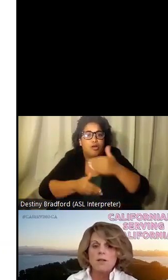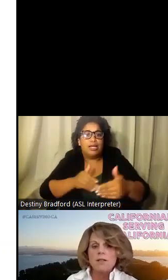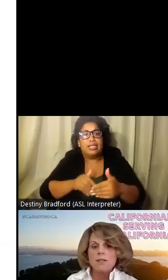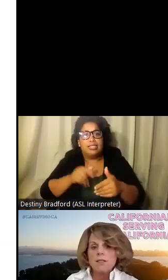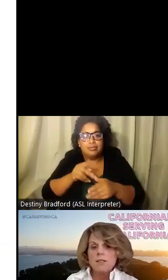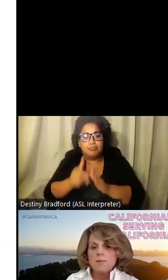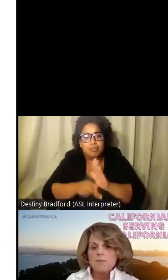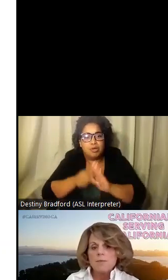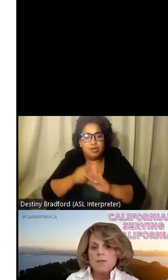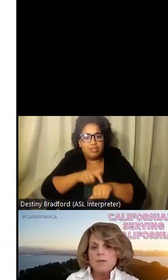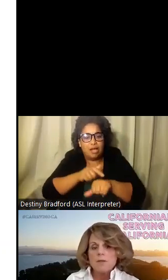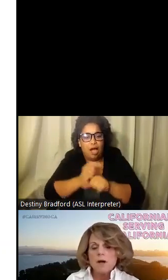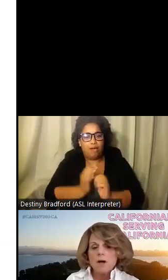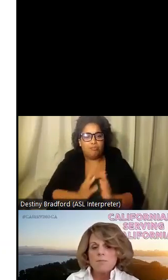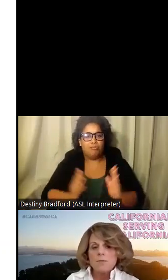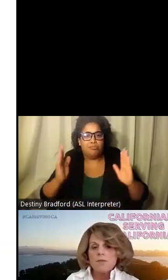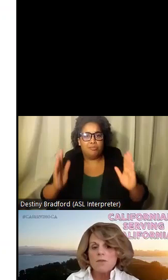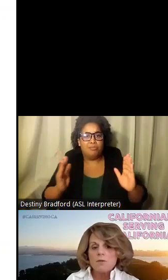period.